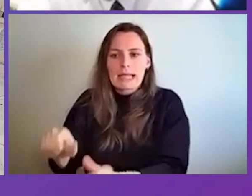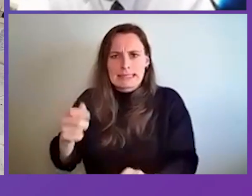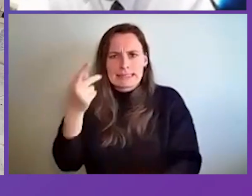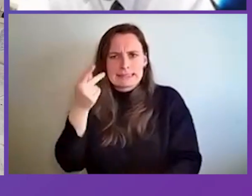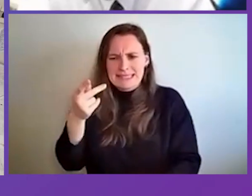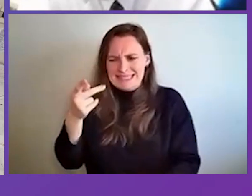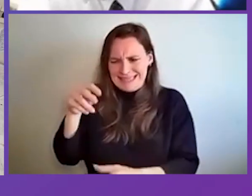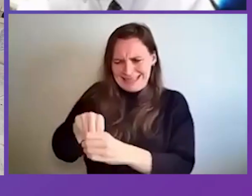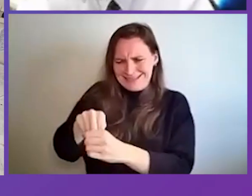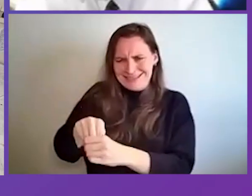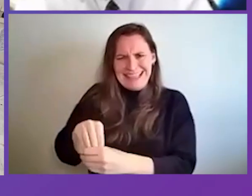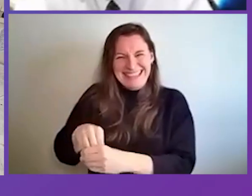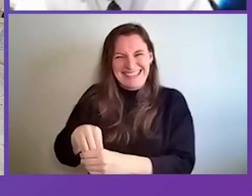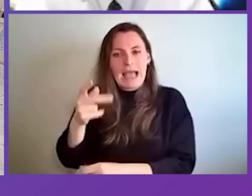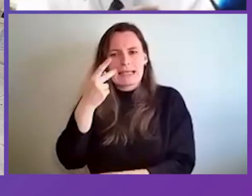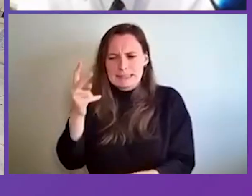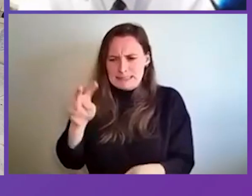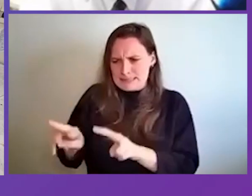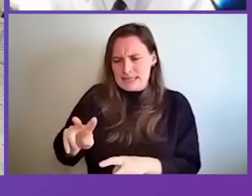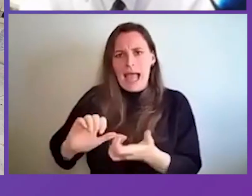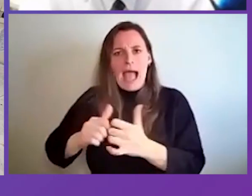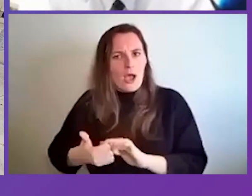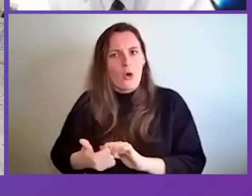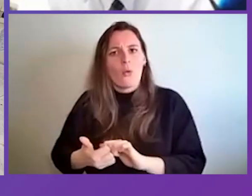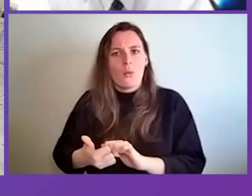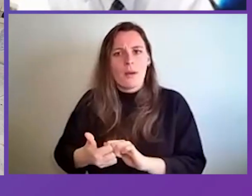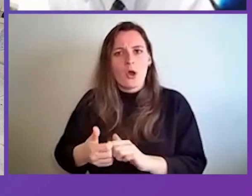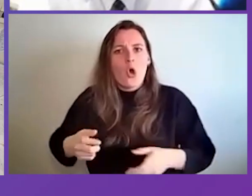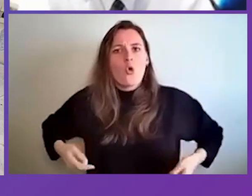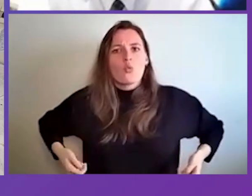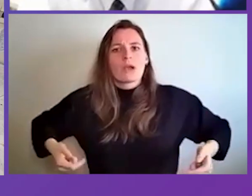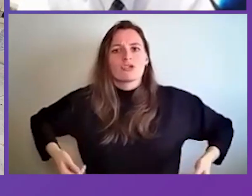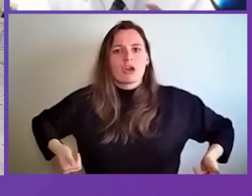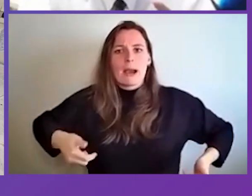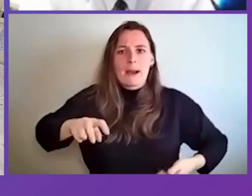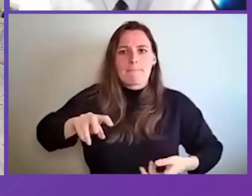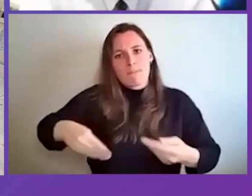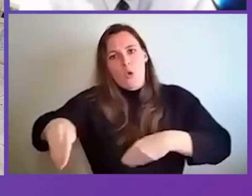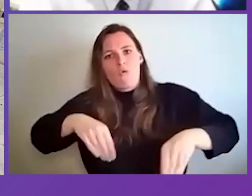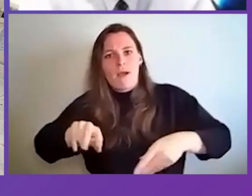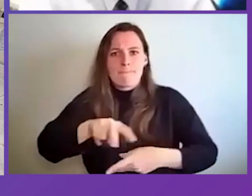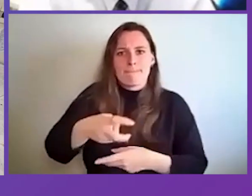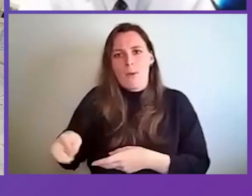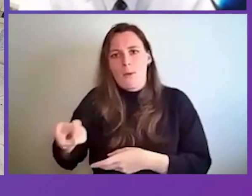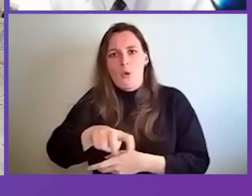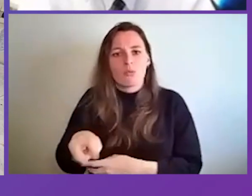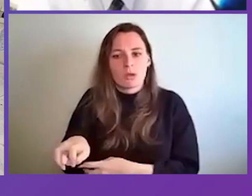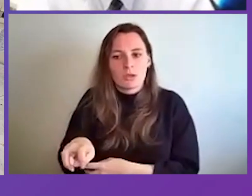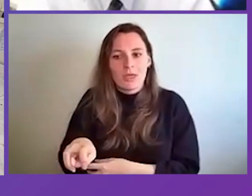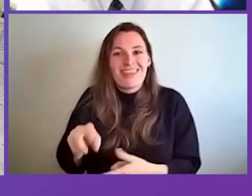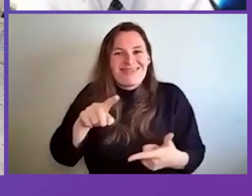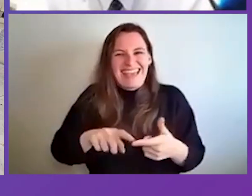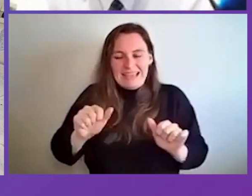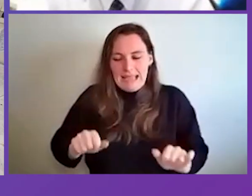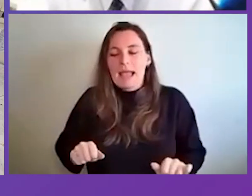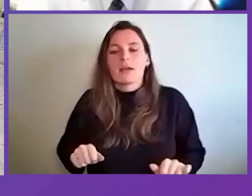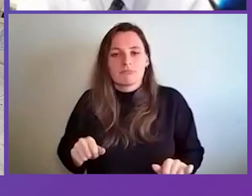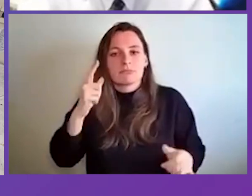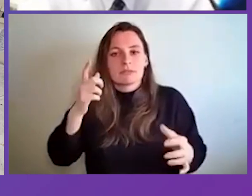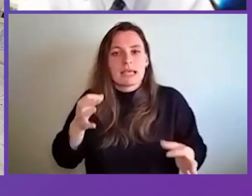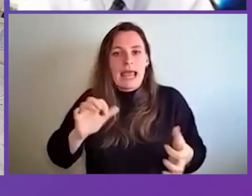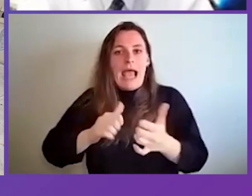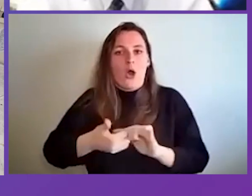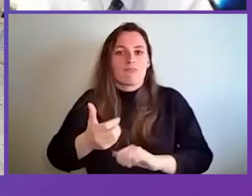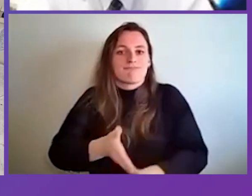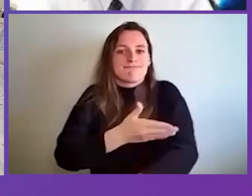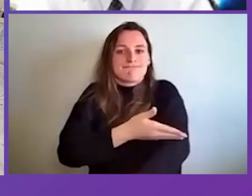of mobility devices. And you can see the range of devices that we're going to test in our work here. So we're not only focusing on